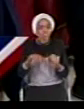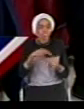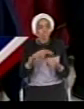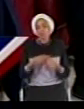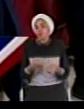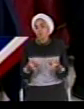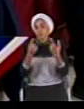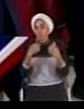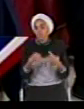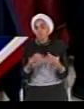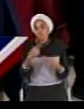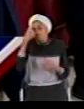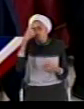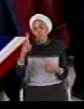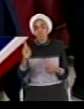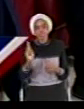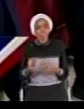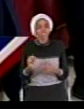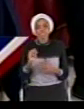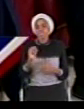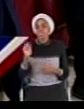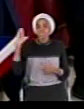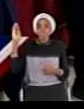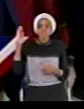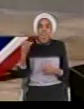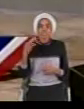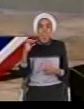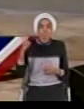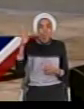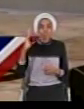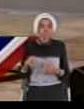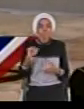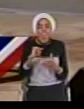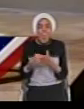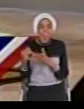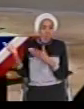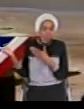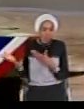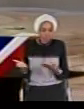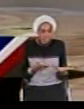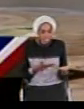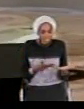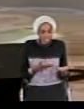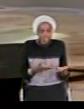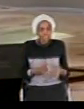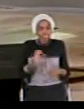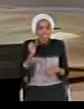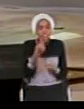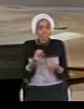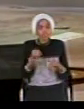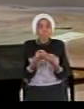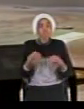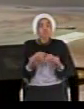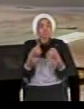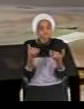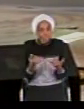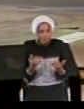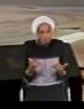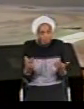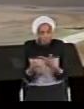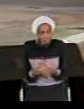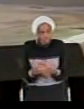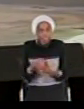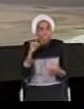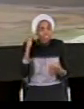the grace of God that bringeth salvation, bringeth, even today is still bringing, because there's